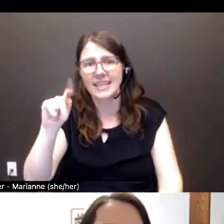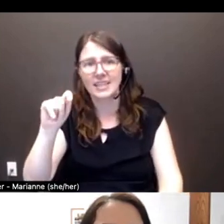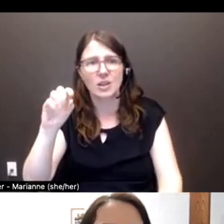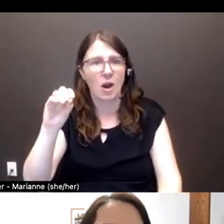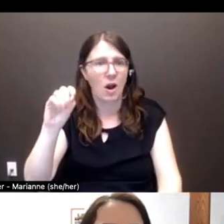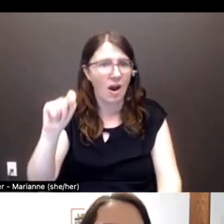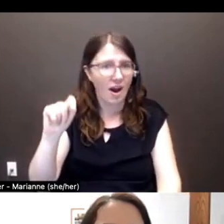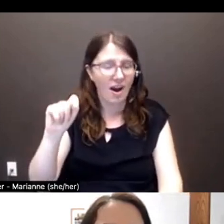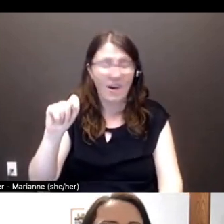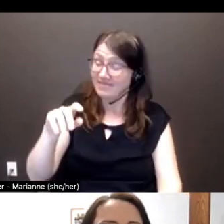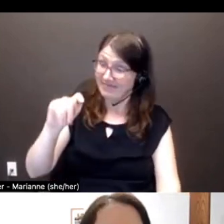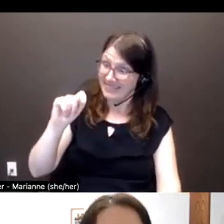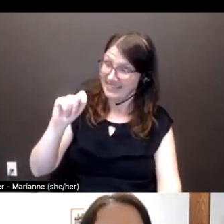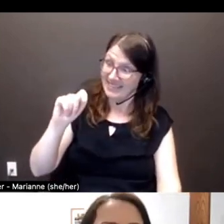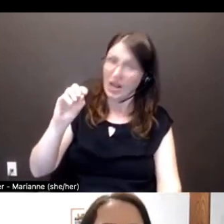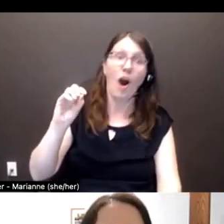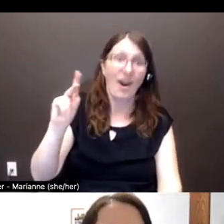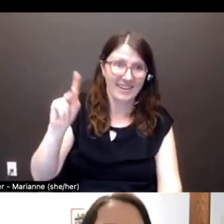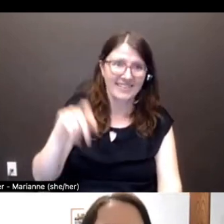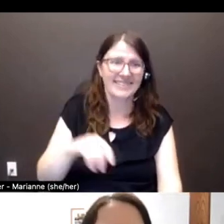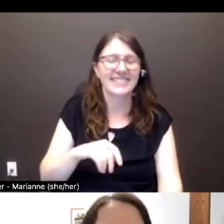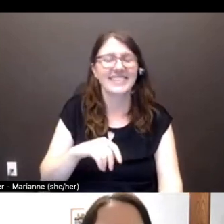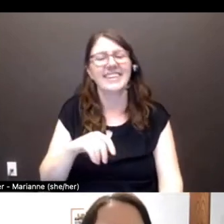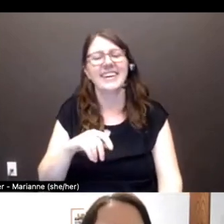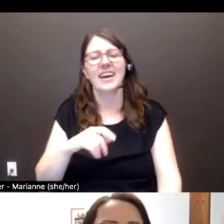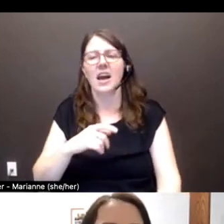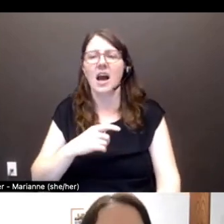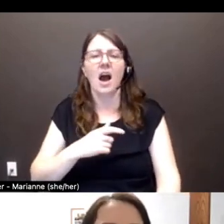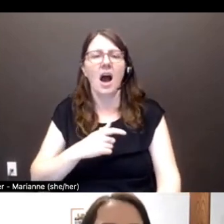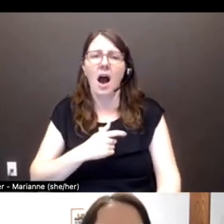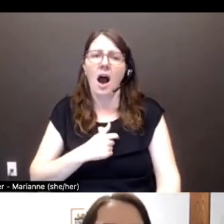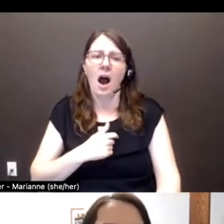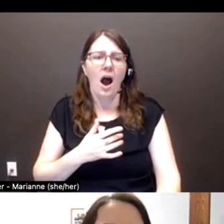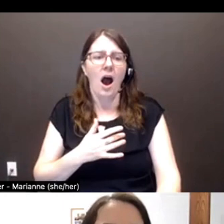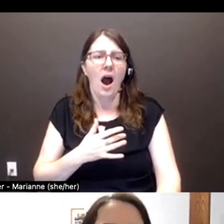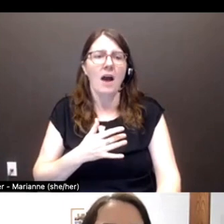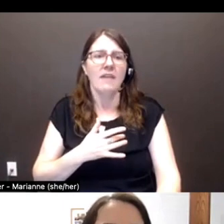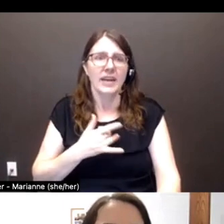like not necessarily knowing how to approach it.